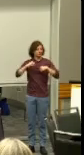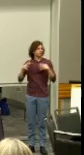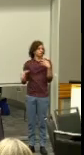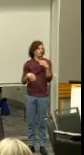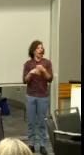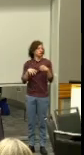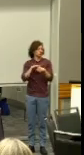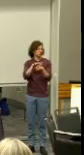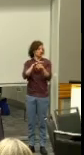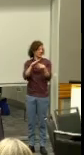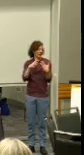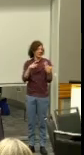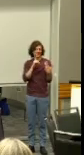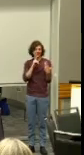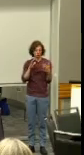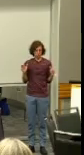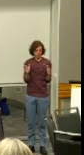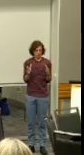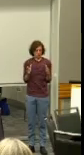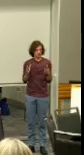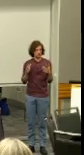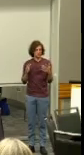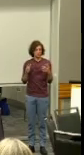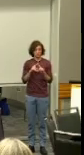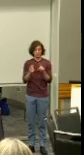goals is to have kind of a community